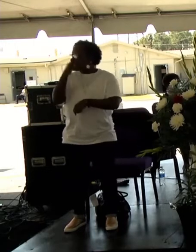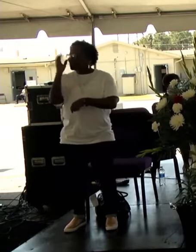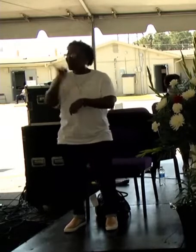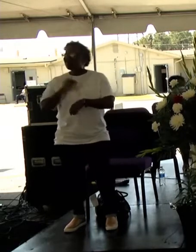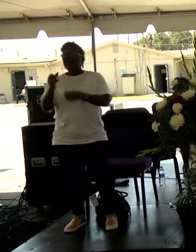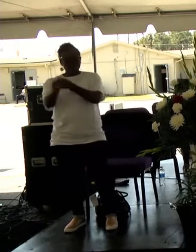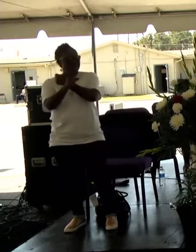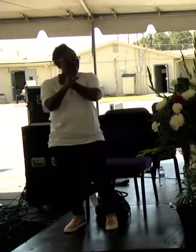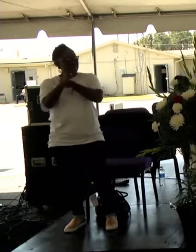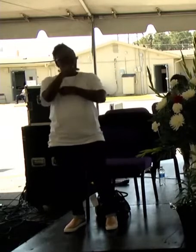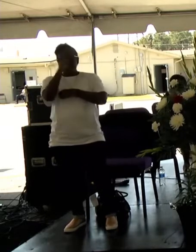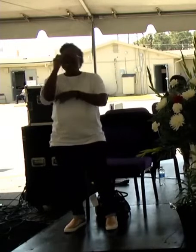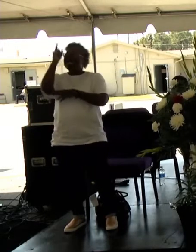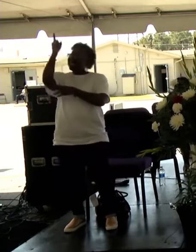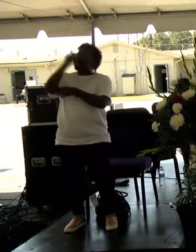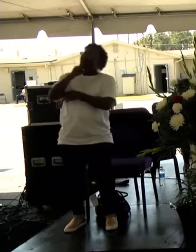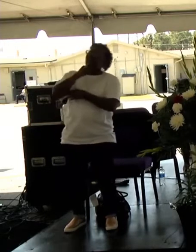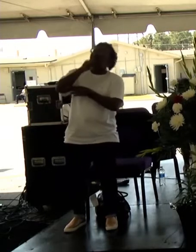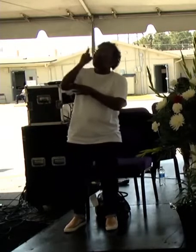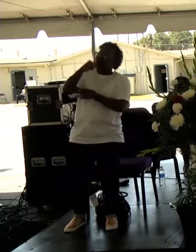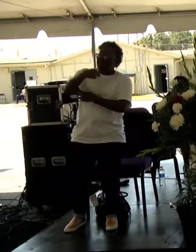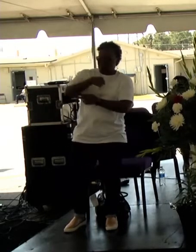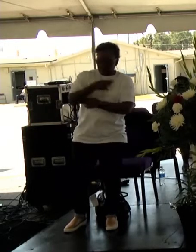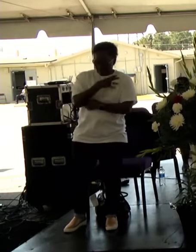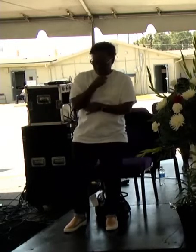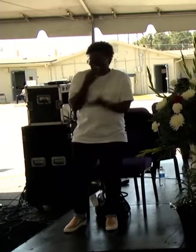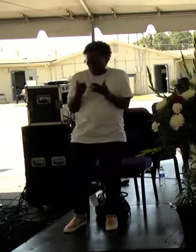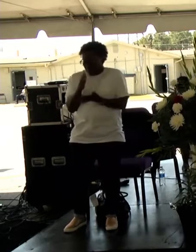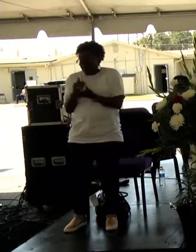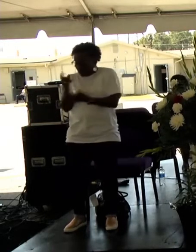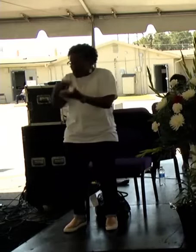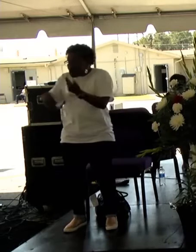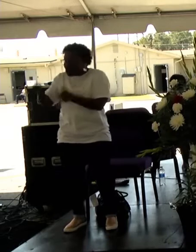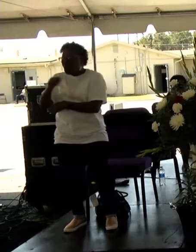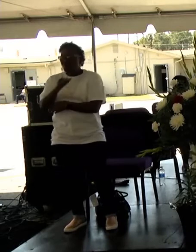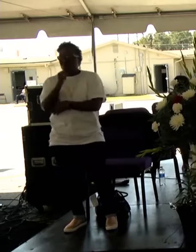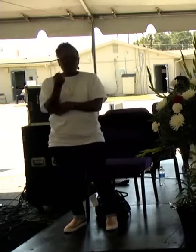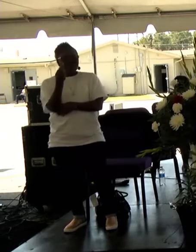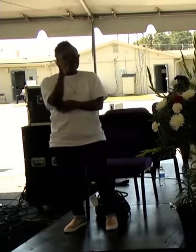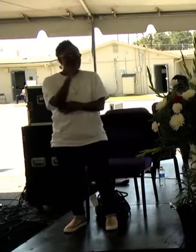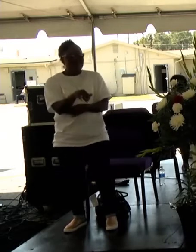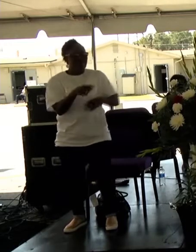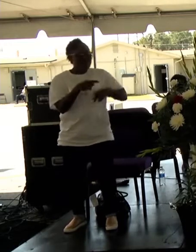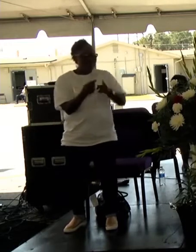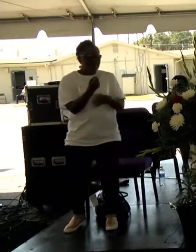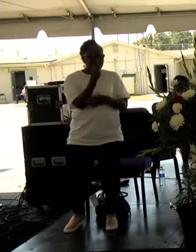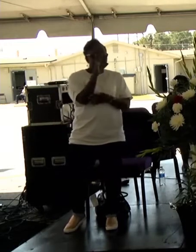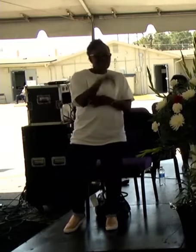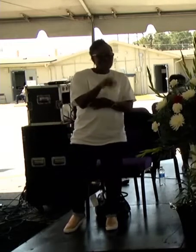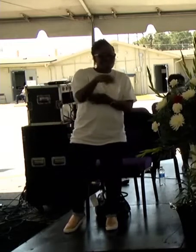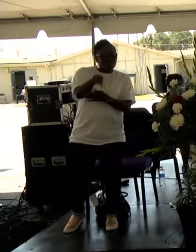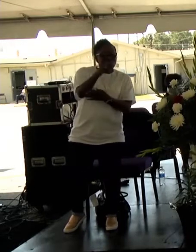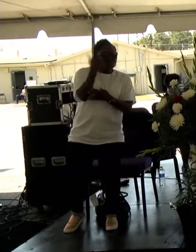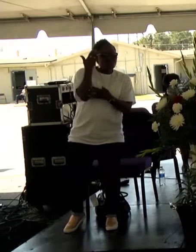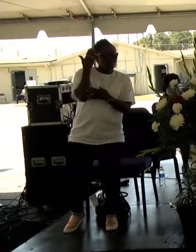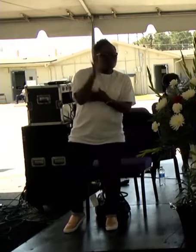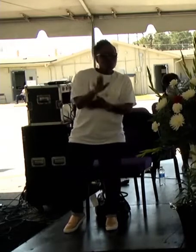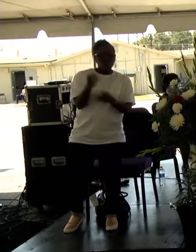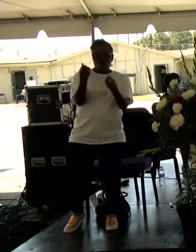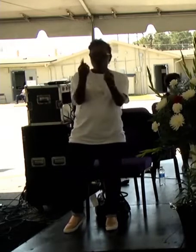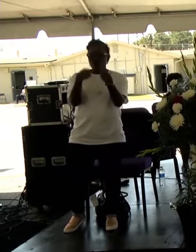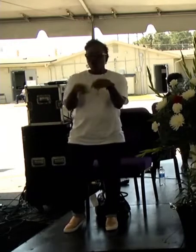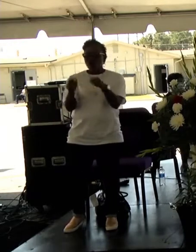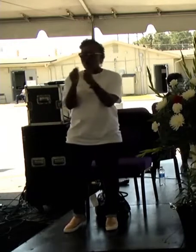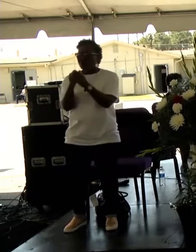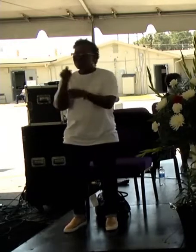love him so. He's so real to me. And maybe some of y'all don't understand that, but understand, you don't know what comes with this.